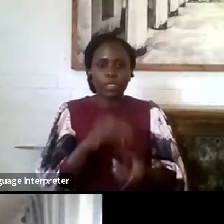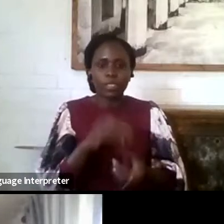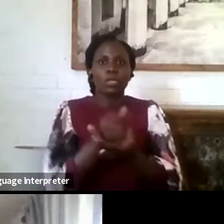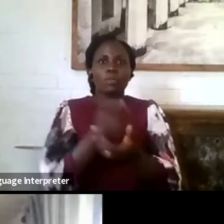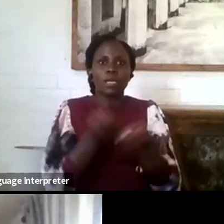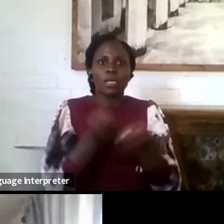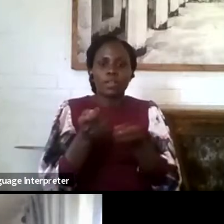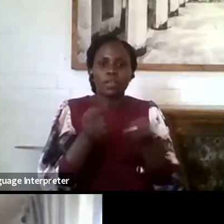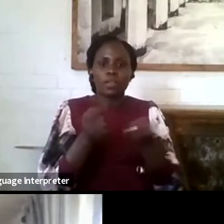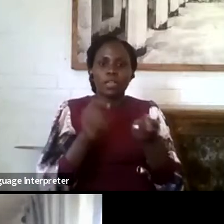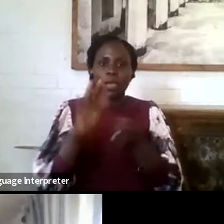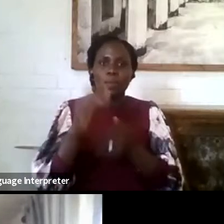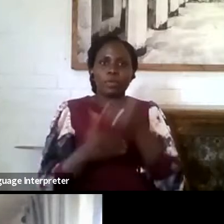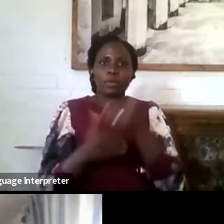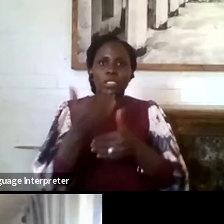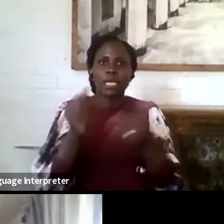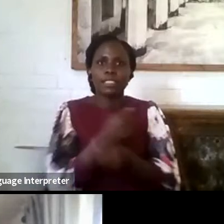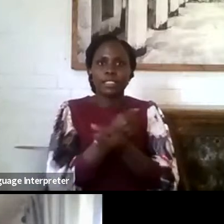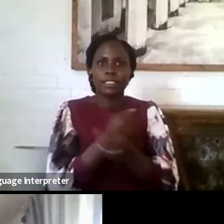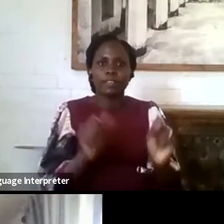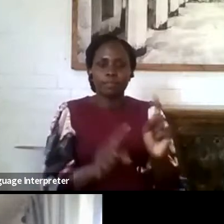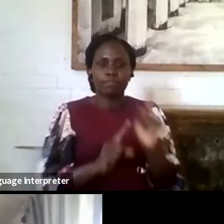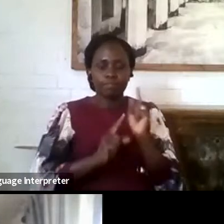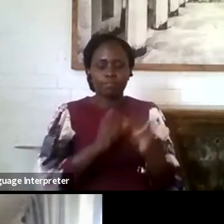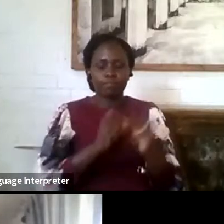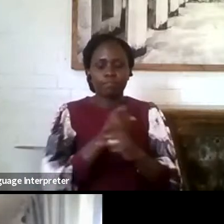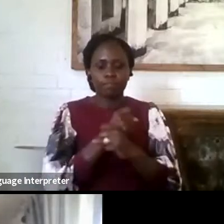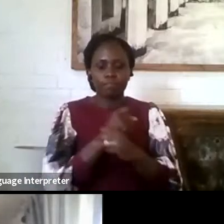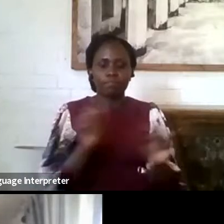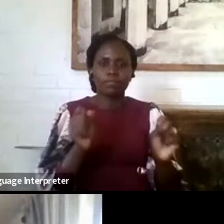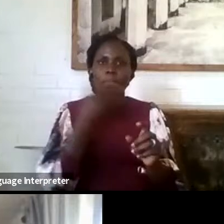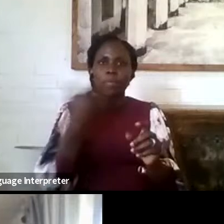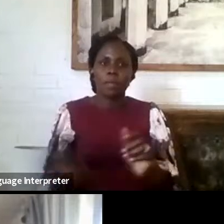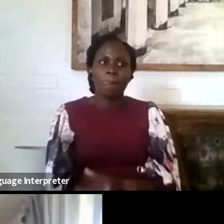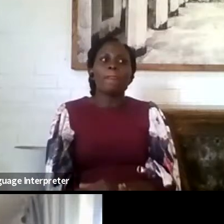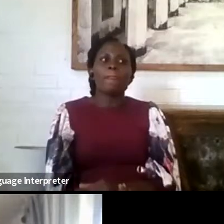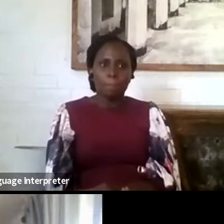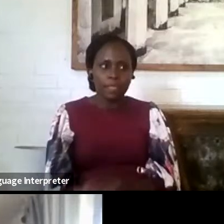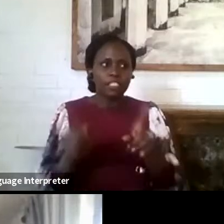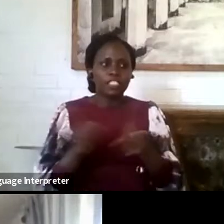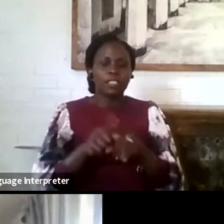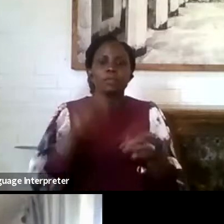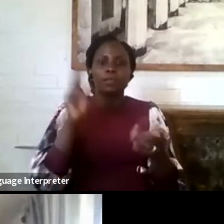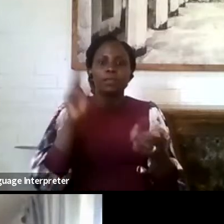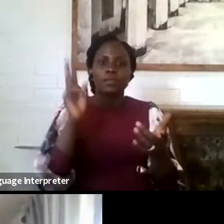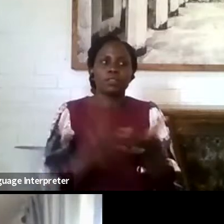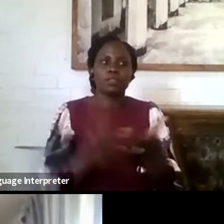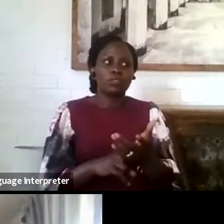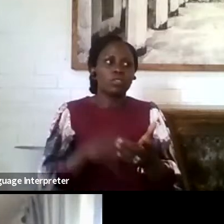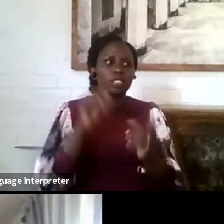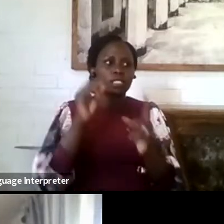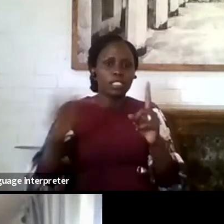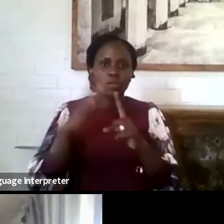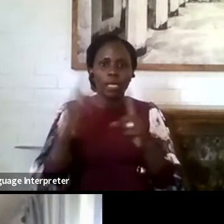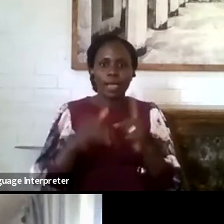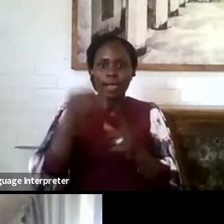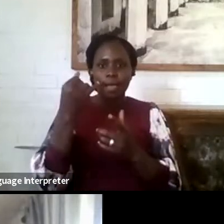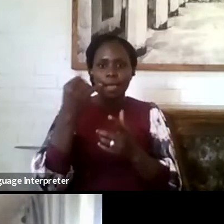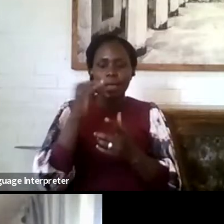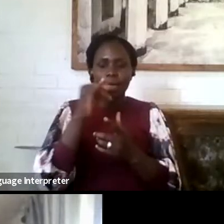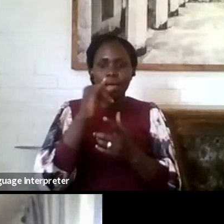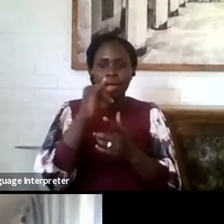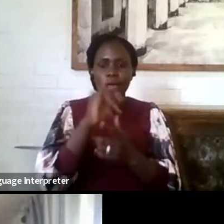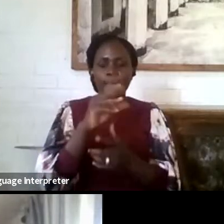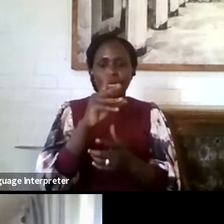for better digital identity systems and also the adoption of digital identity for economic growth. Number 4, plan